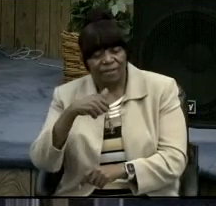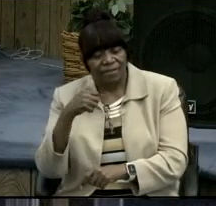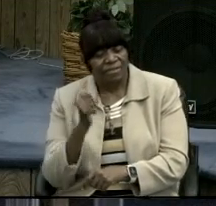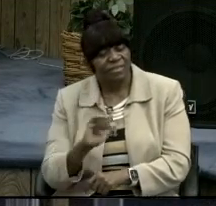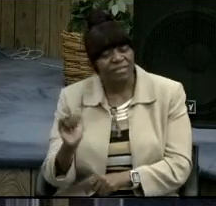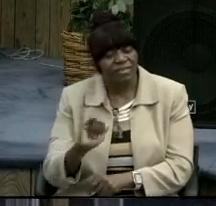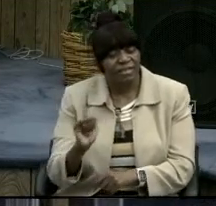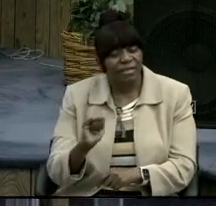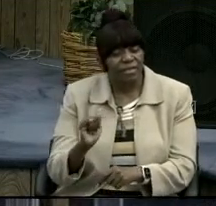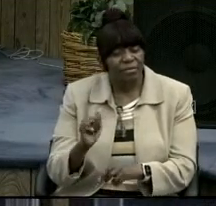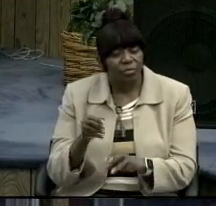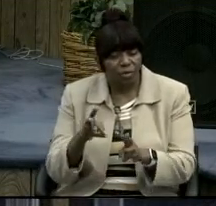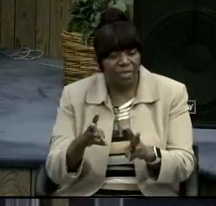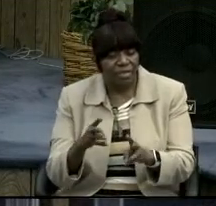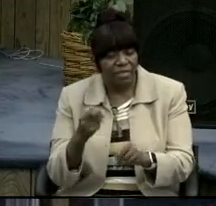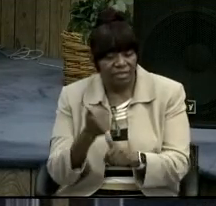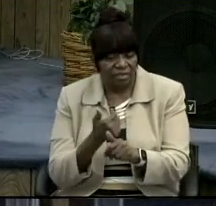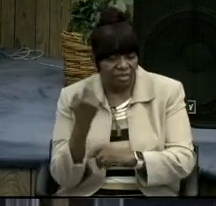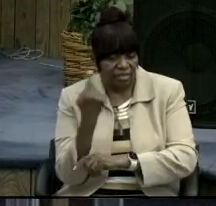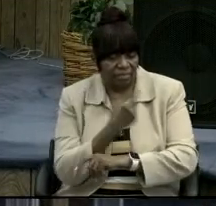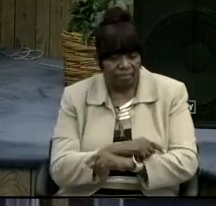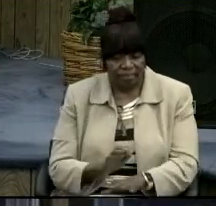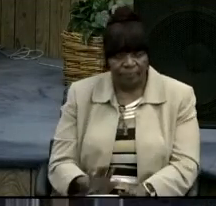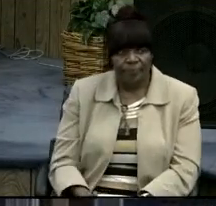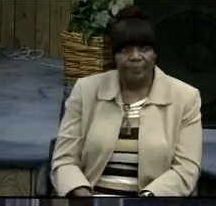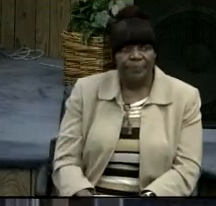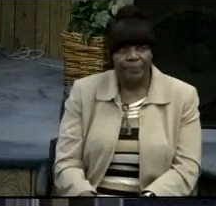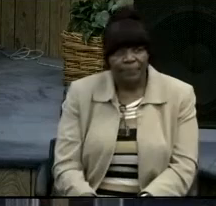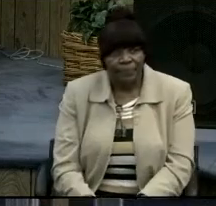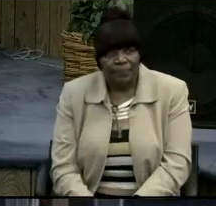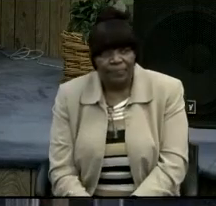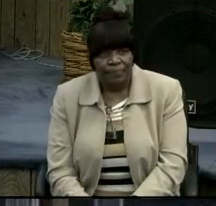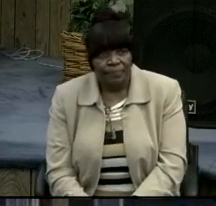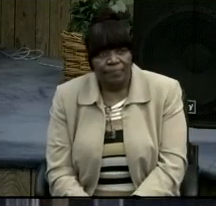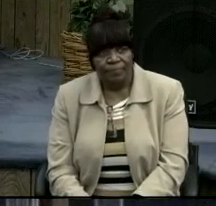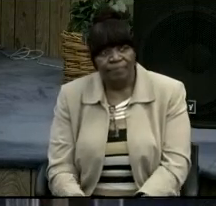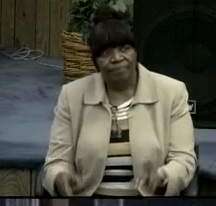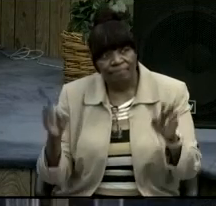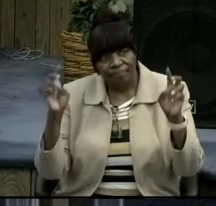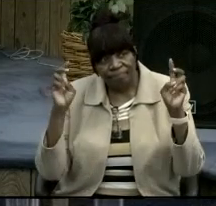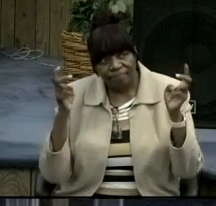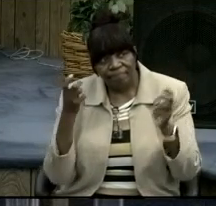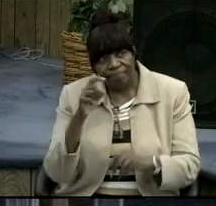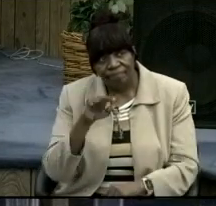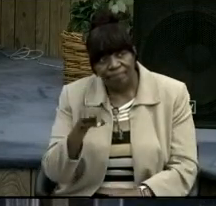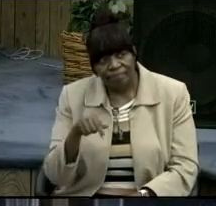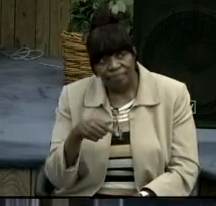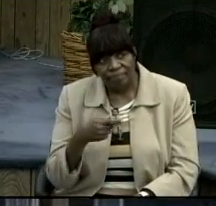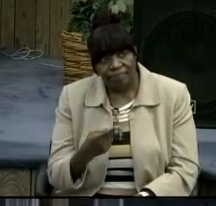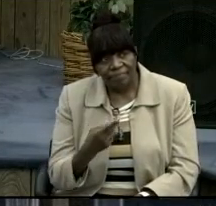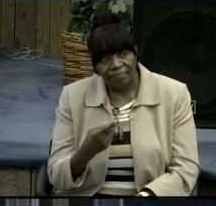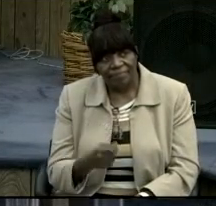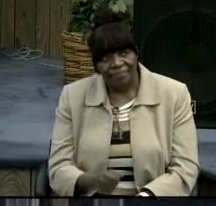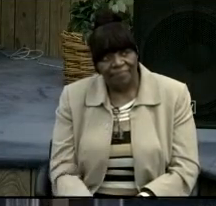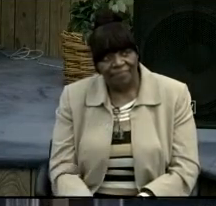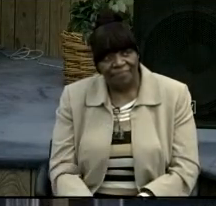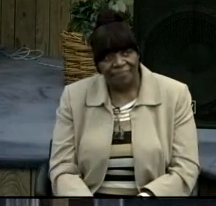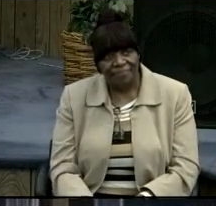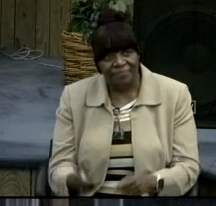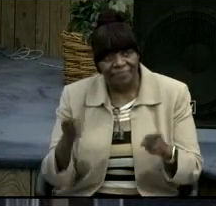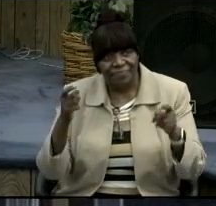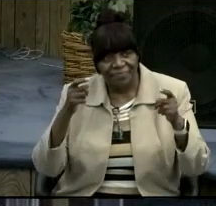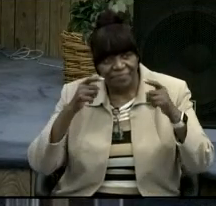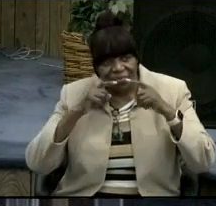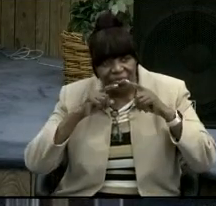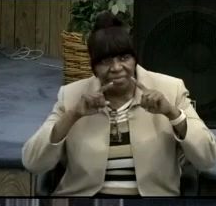Amen, amen, and amen. All right, so have just a couple of announcements. You see the April